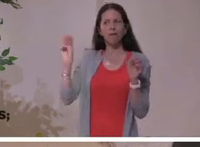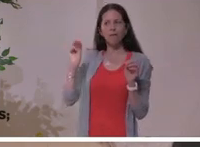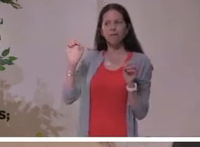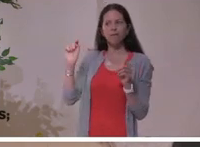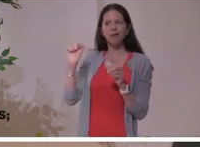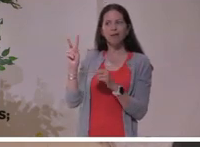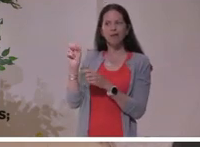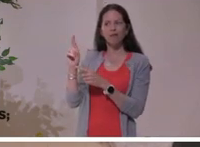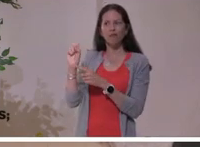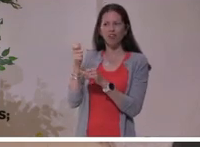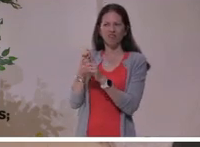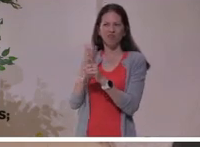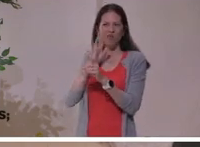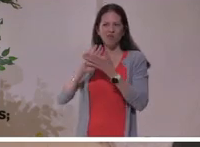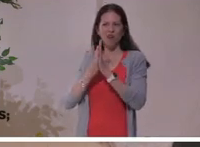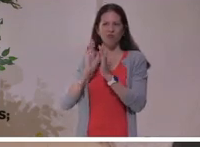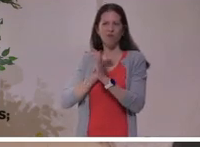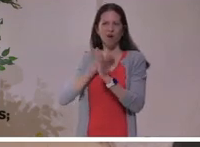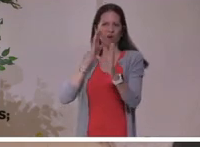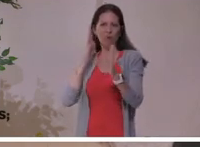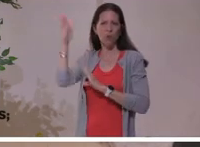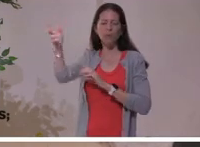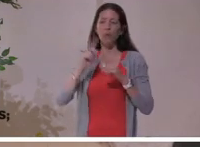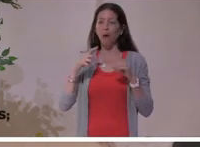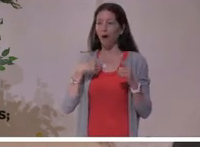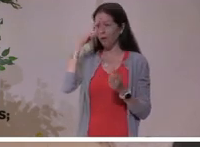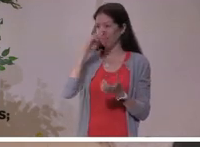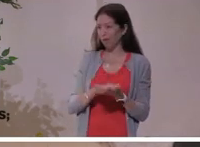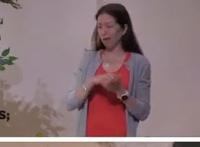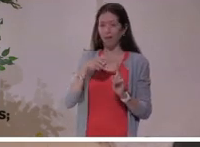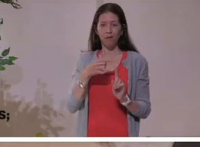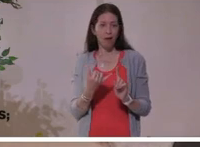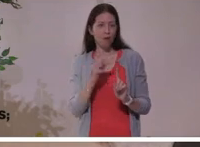the future. But I do believe that it's right now